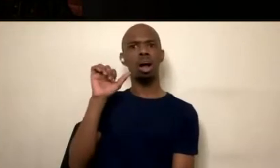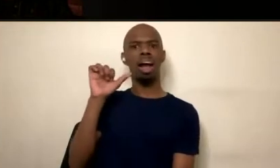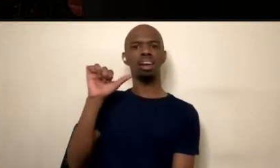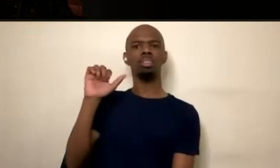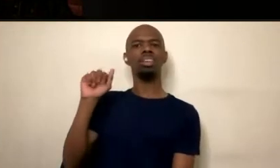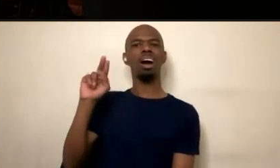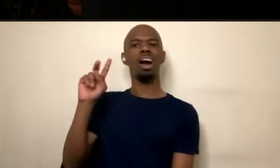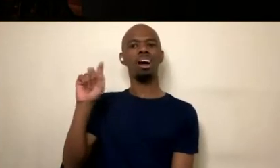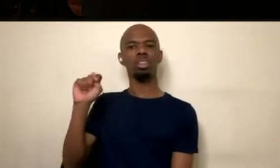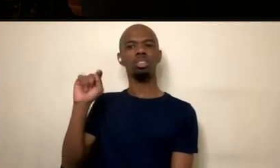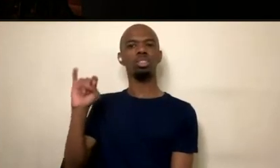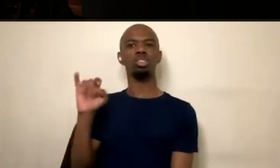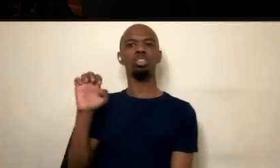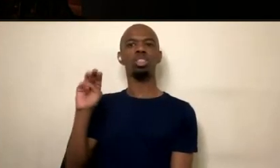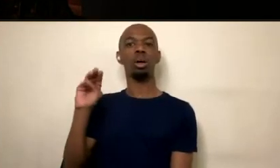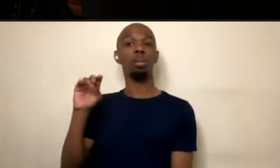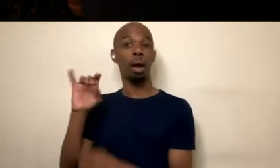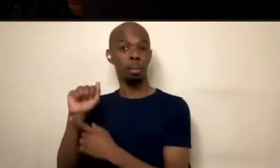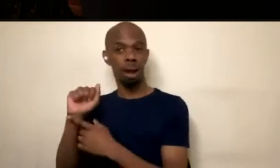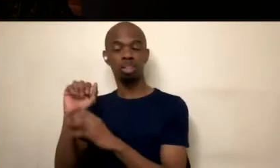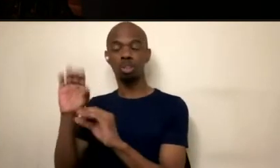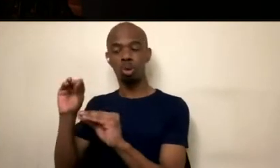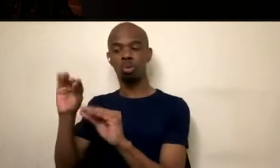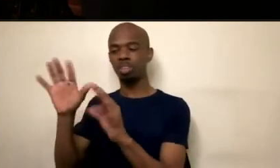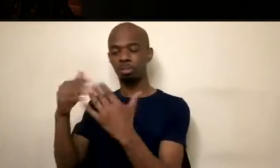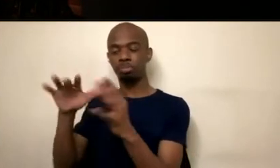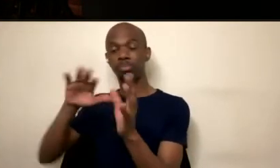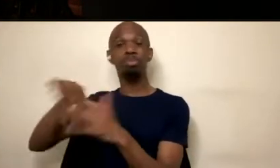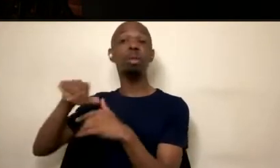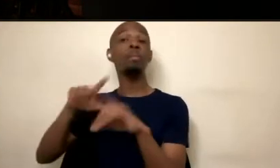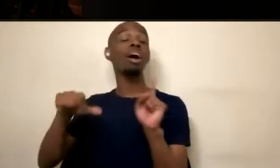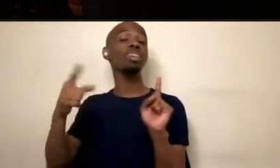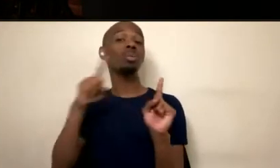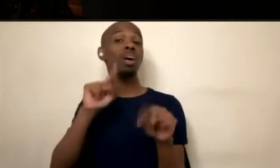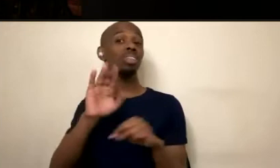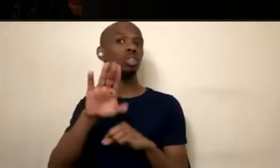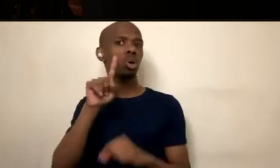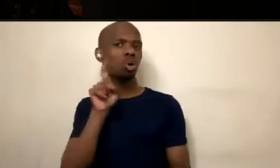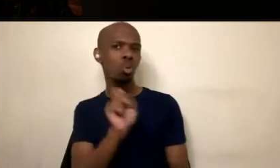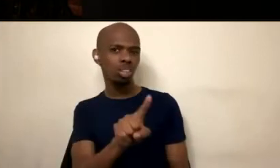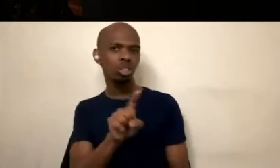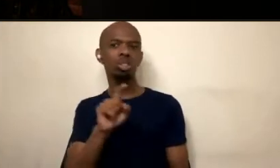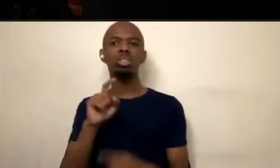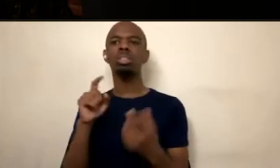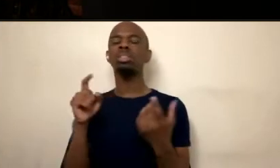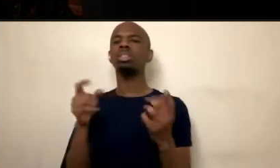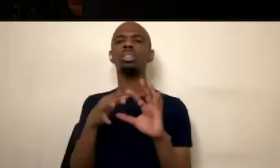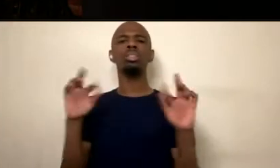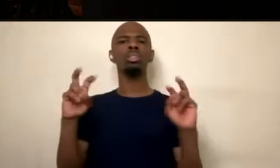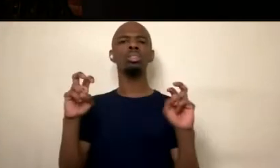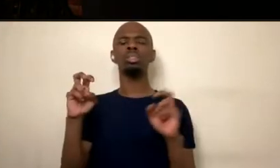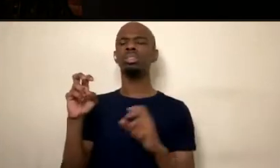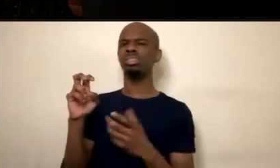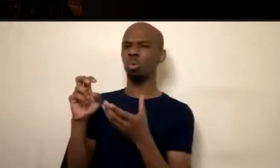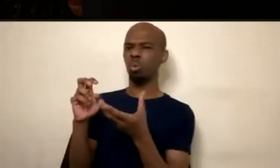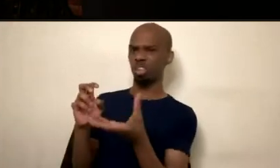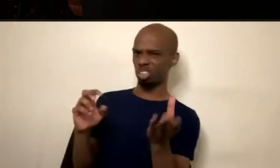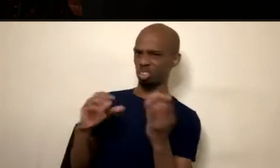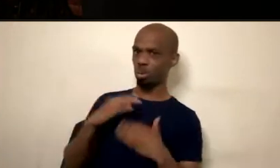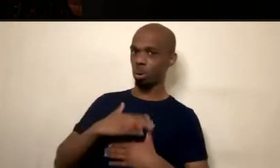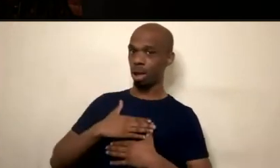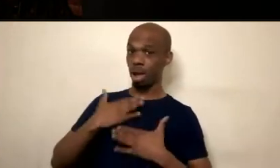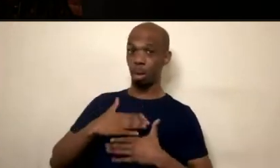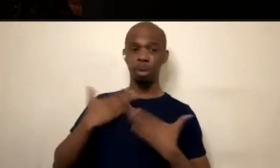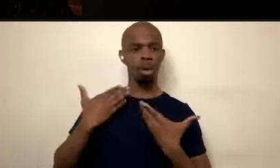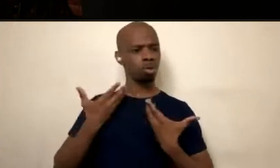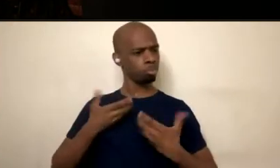and to answer your question, I'm haunted by, were you happy enough? Were you loved enough? Was that somebody that wrapped his arms